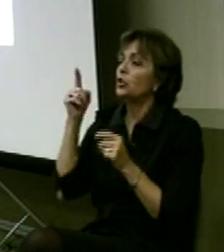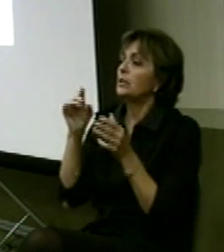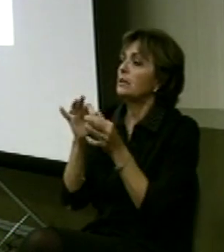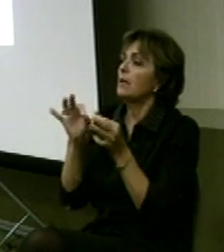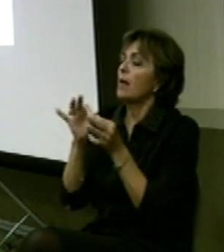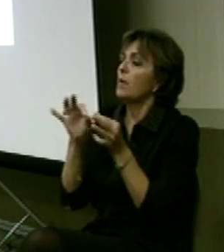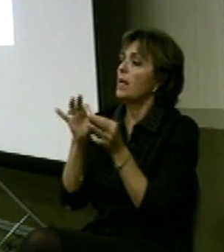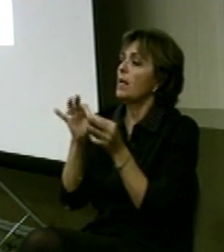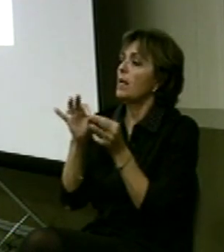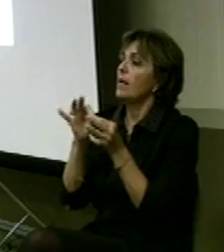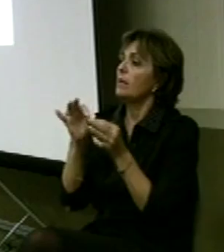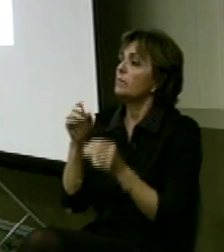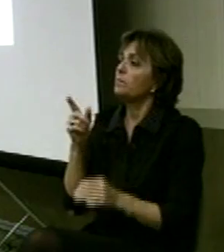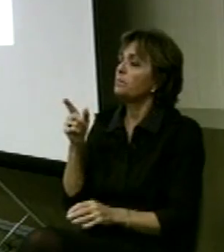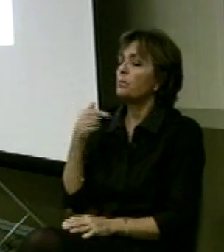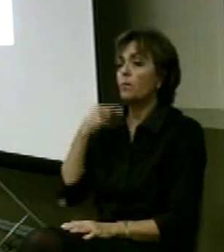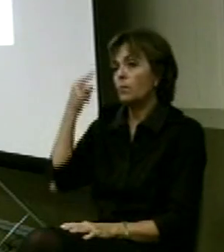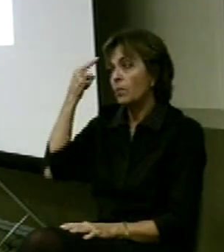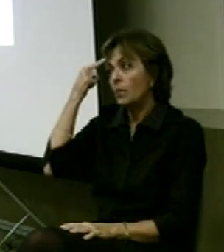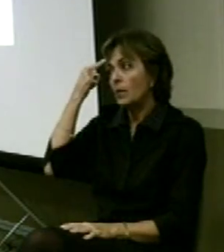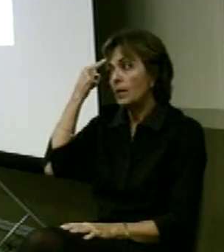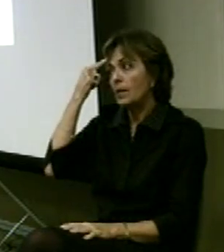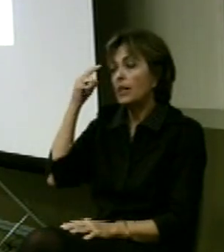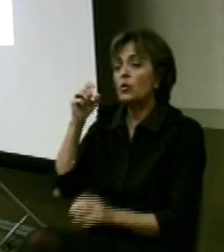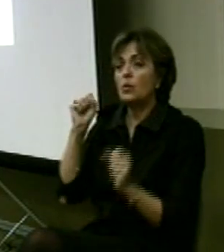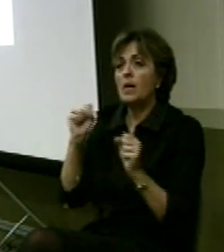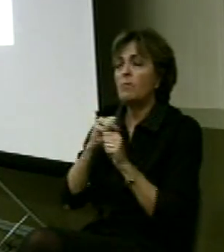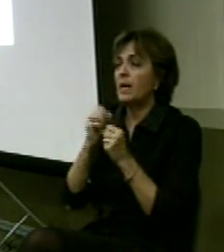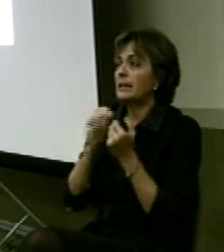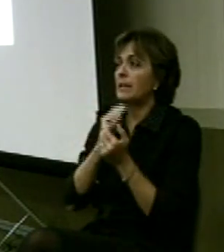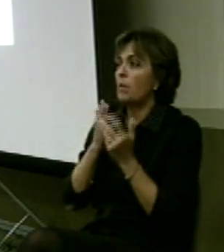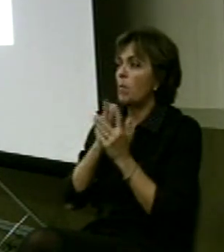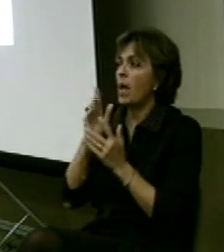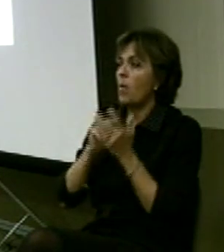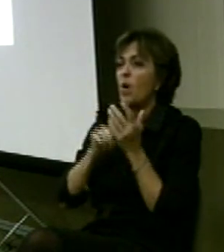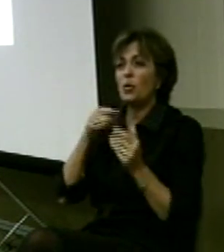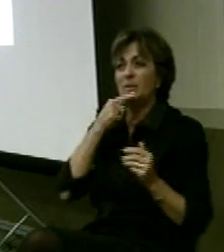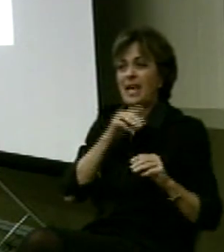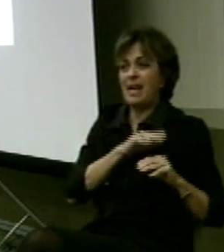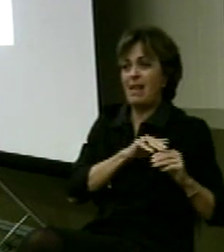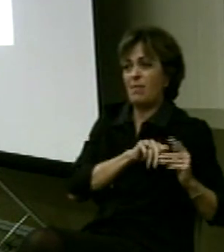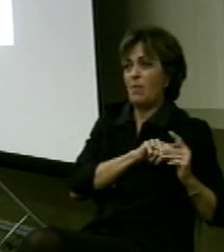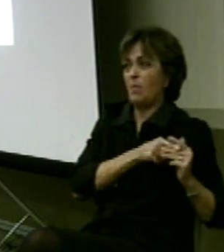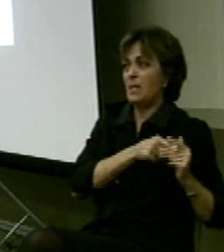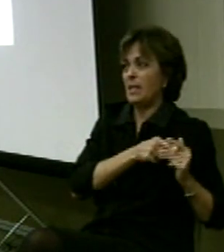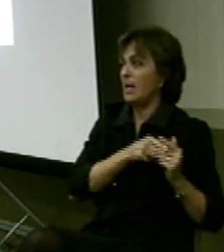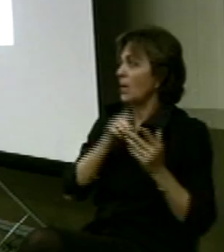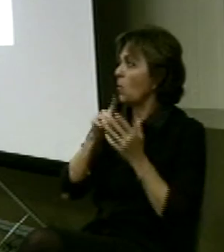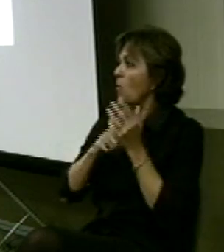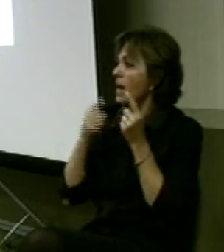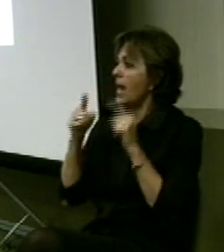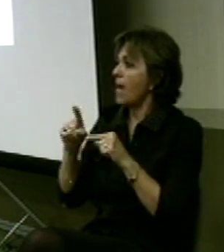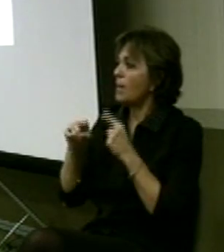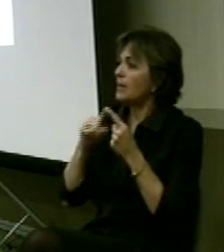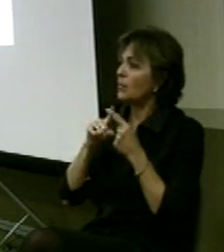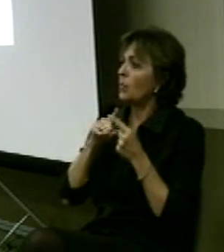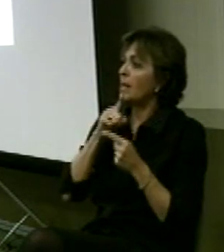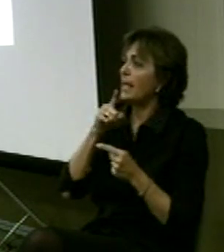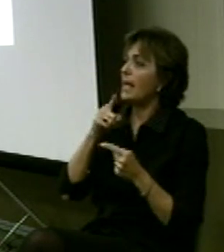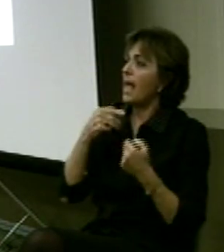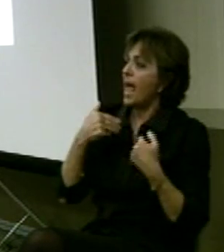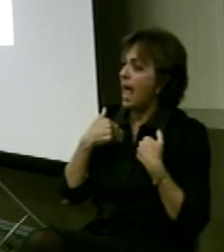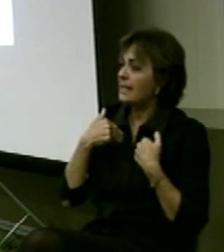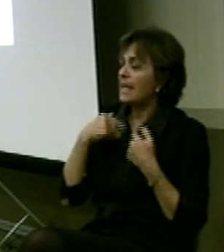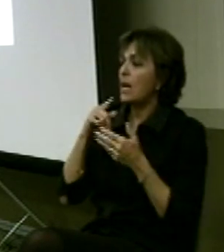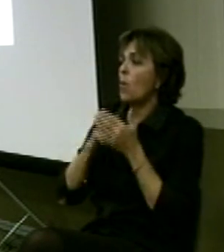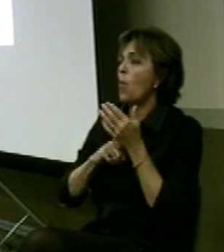question. Comment? It's a comment, but it's a comment from one of yours. I mean, I think you can simplify this by what you said in the beginning. What happens when he has